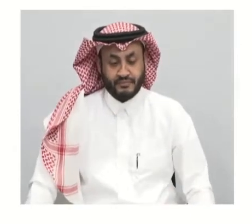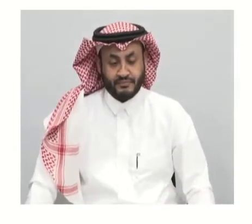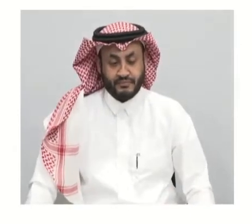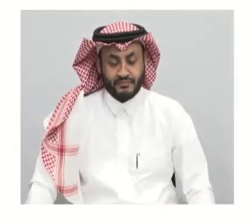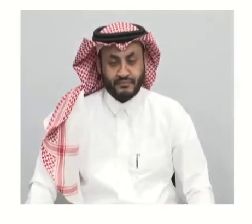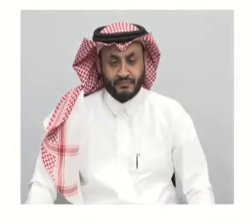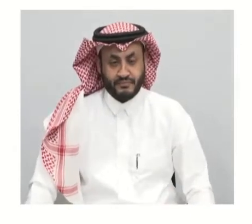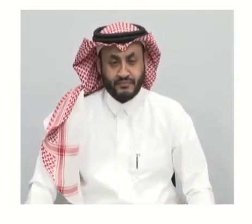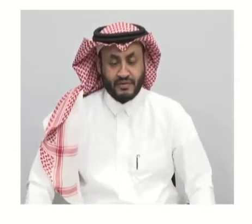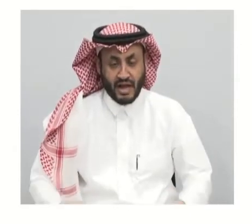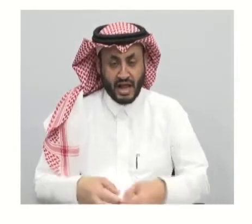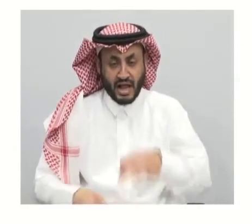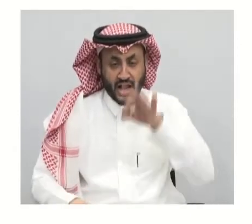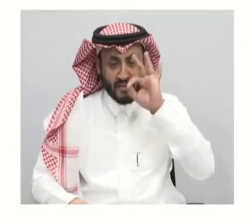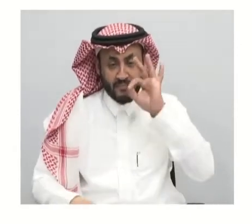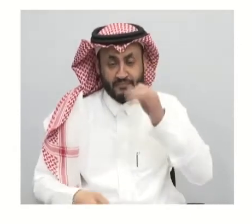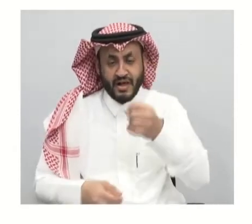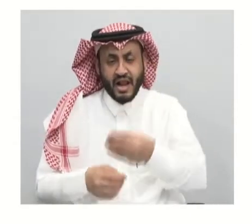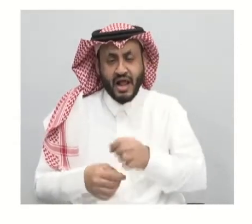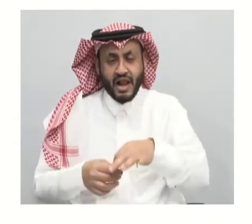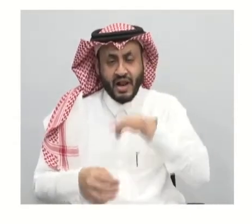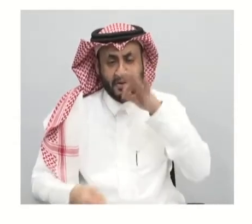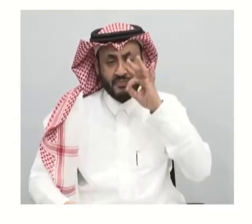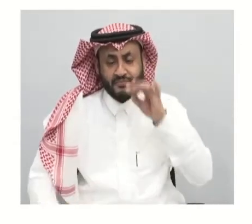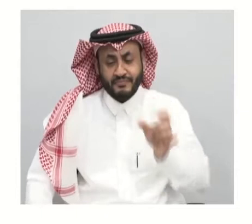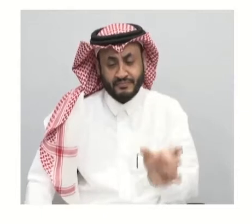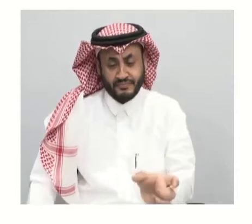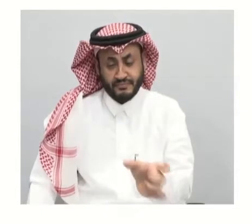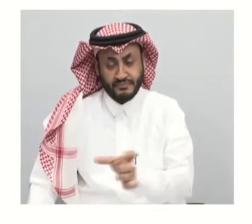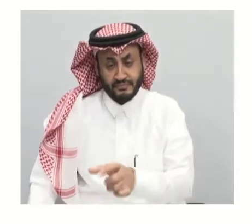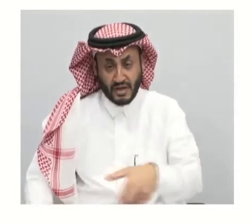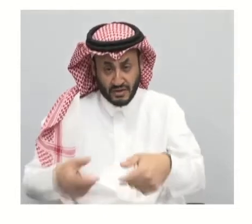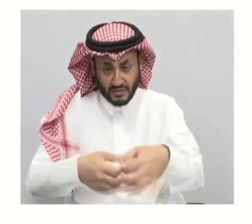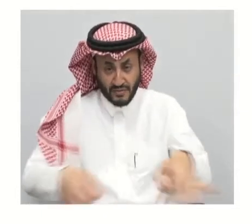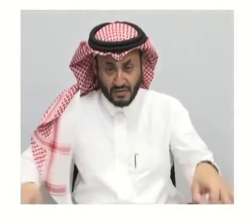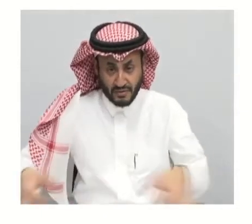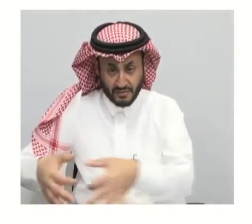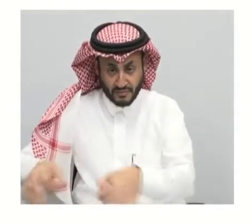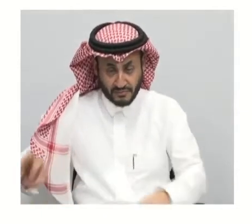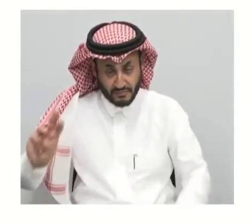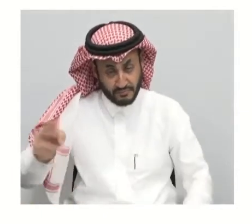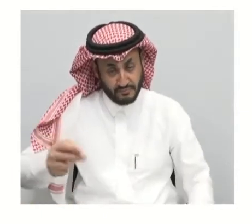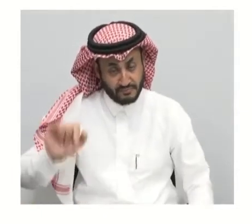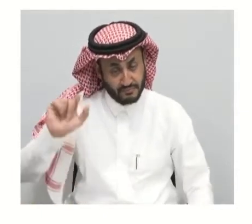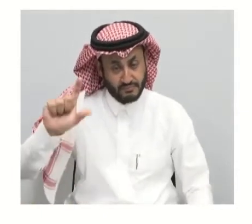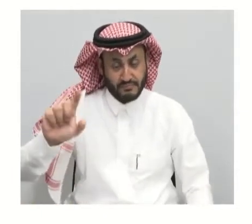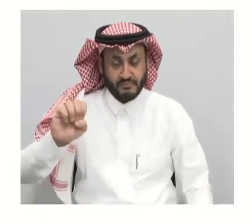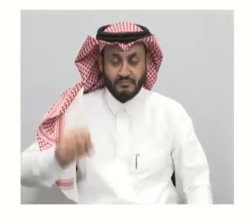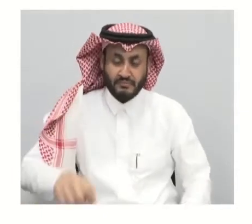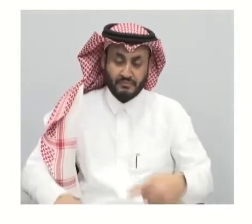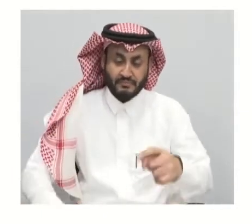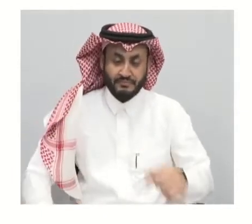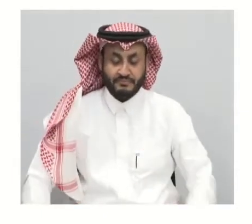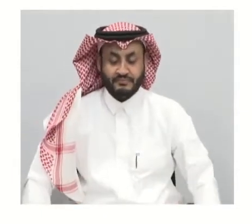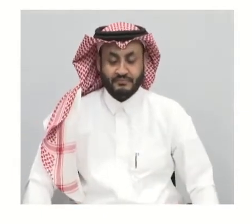was drinking, long, and also here past progressive, a long one. So we will use while.